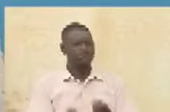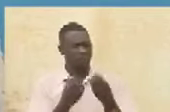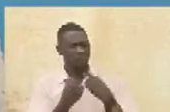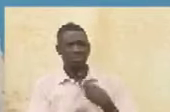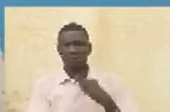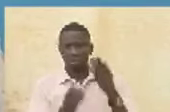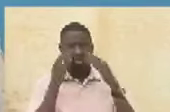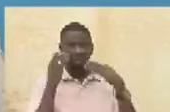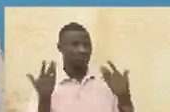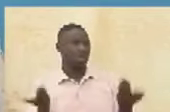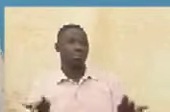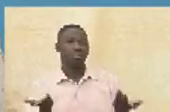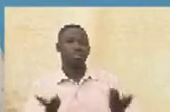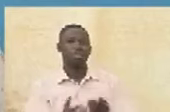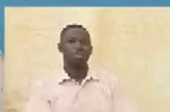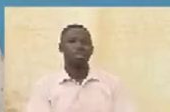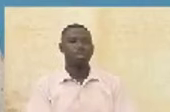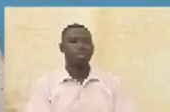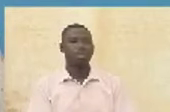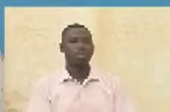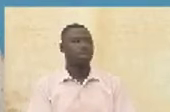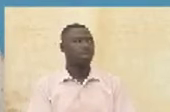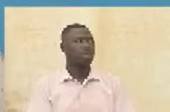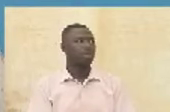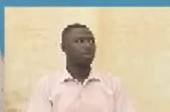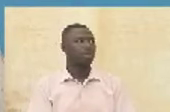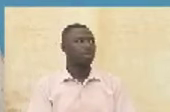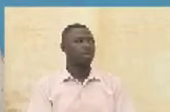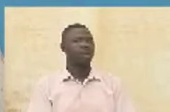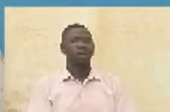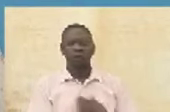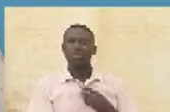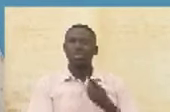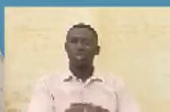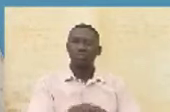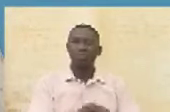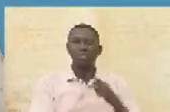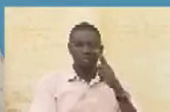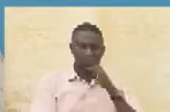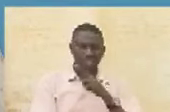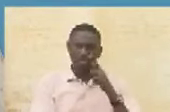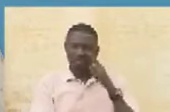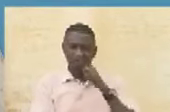She told me that I haven't seen them too. That was the time when I tried.